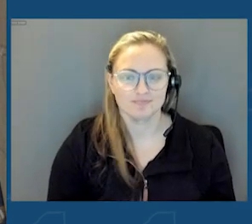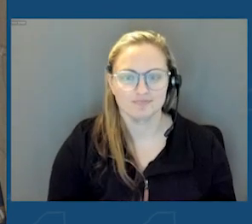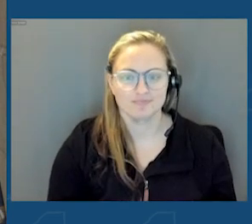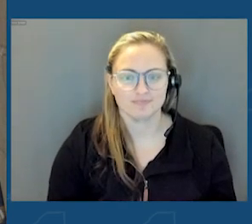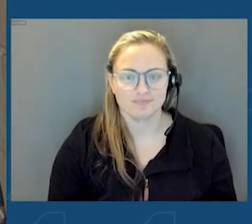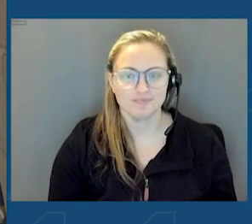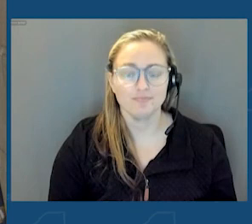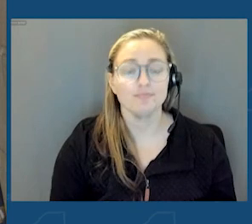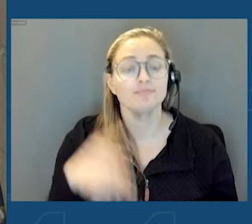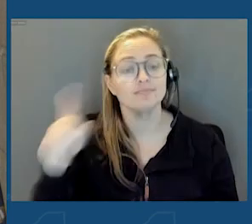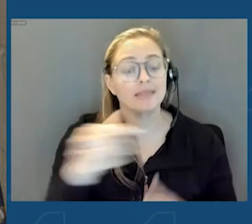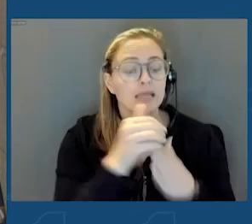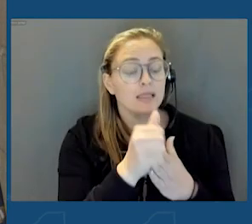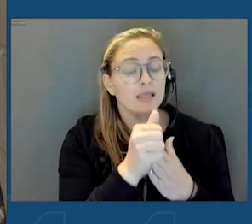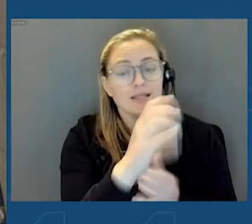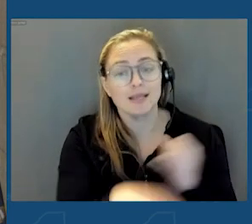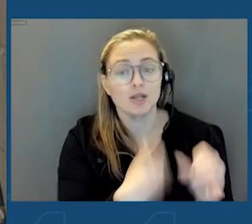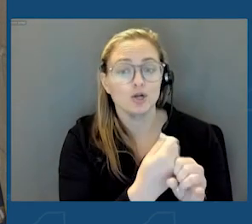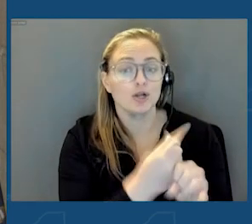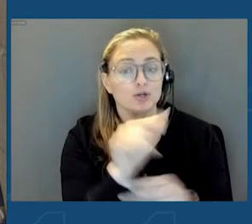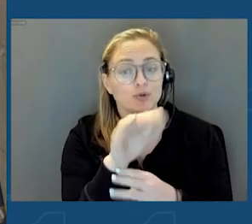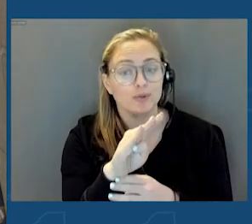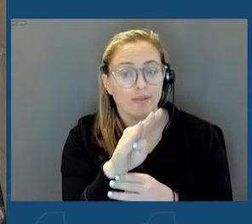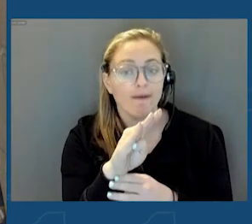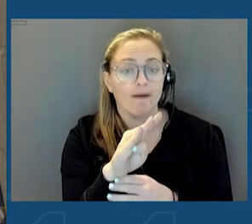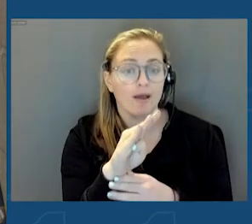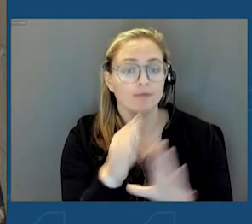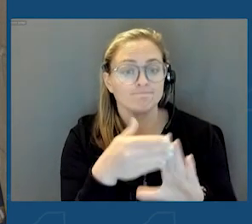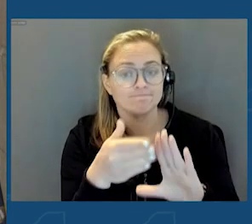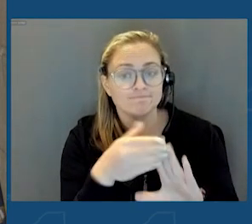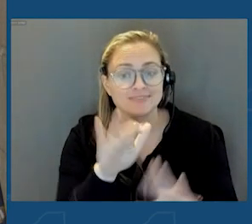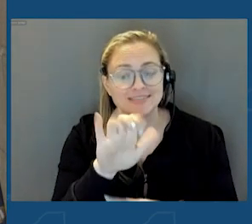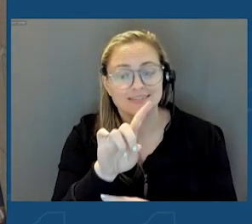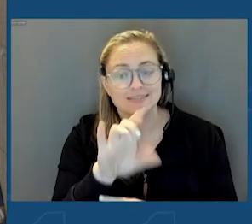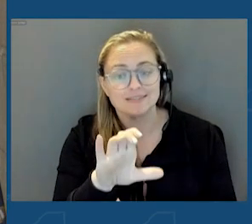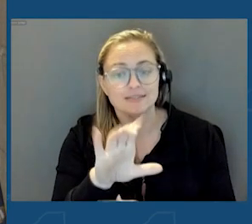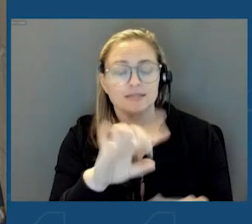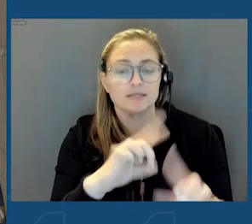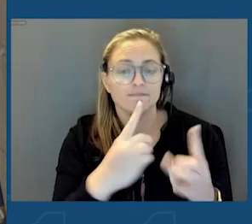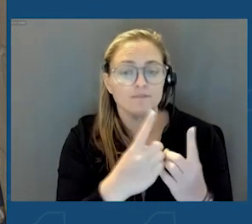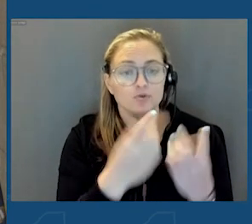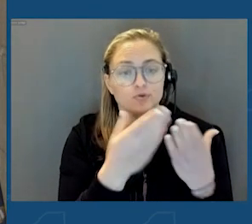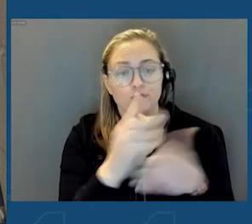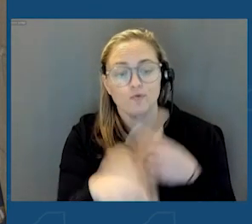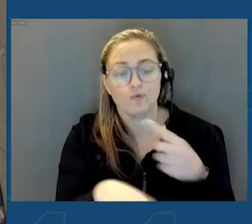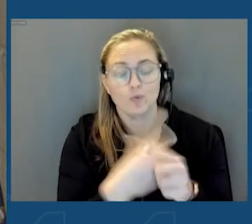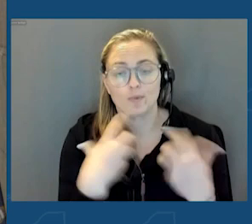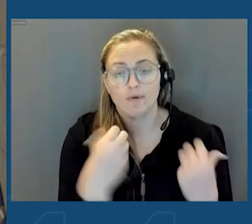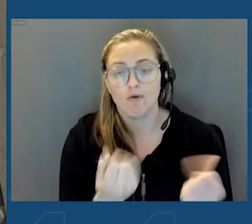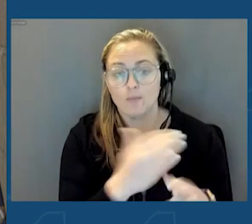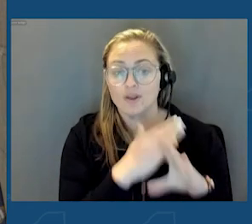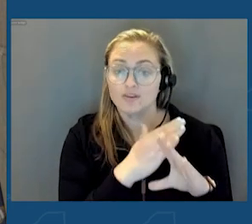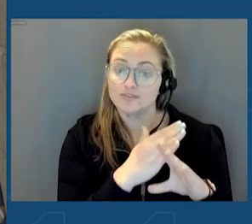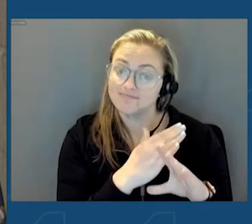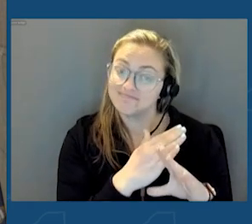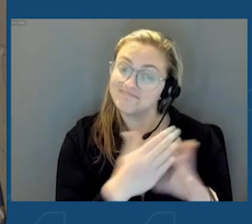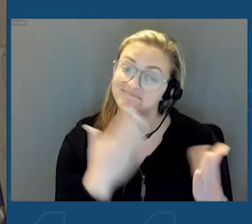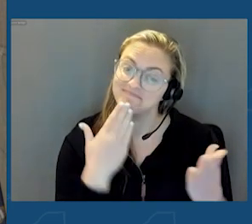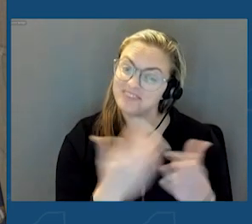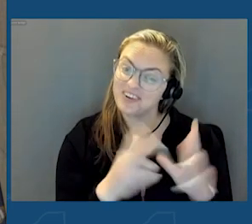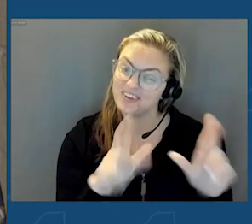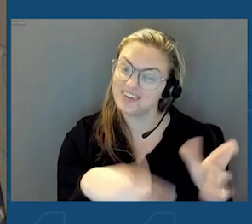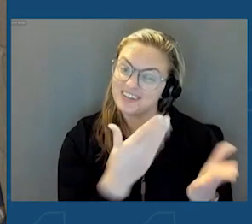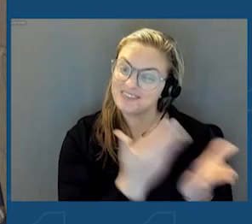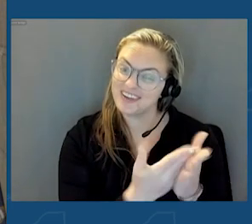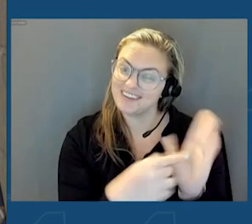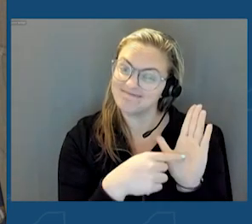He led the international laboratory operations at the CDC's Division of Global Health Protection. That's a pretty good resume, Dr. Perusi.